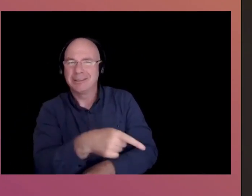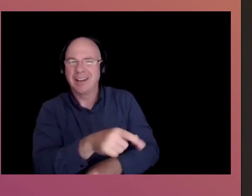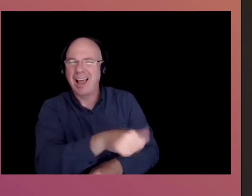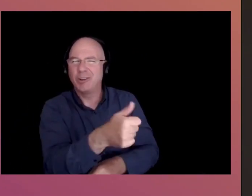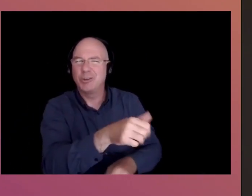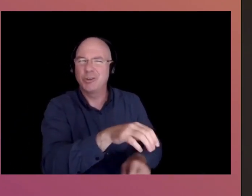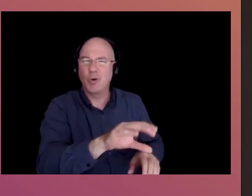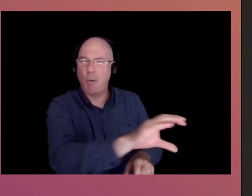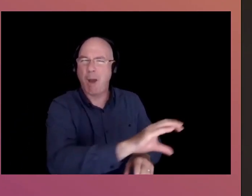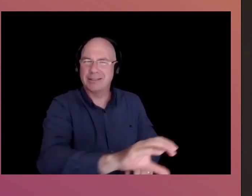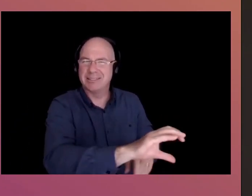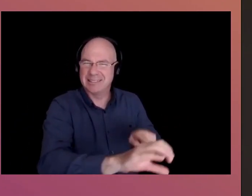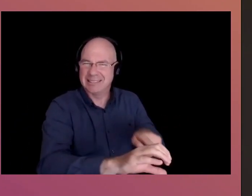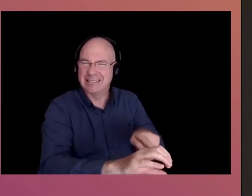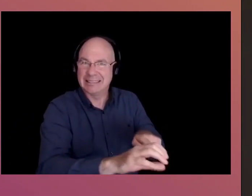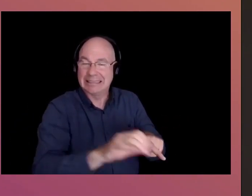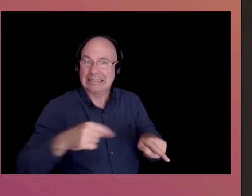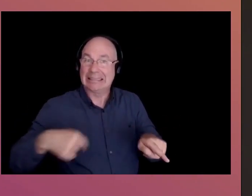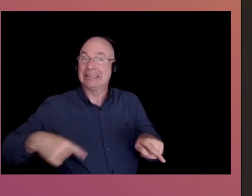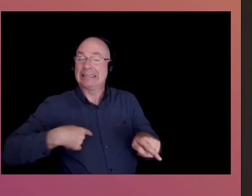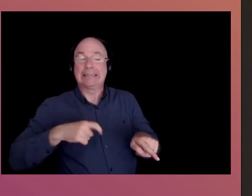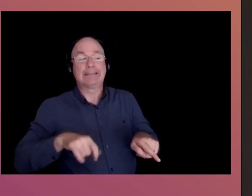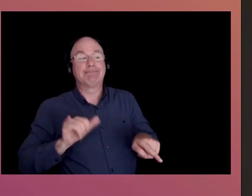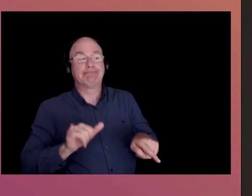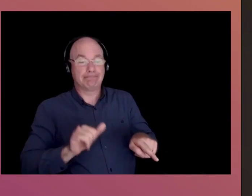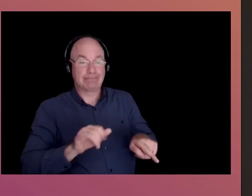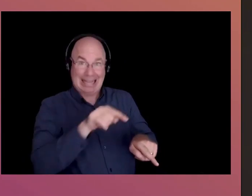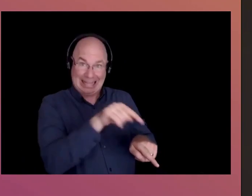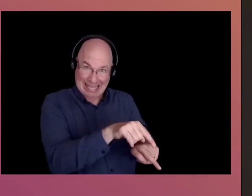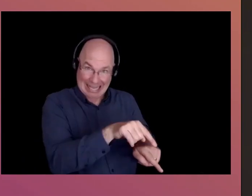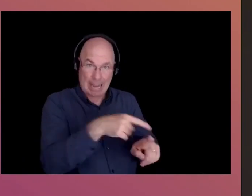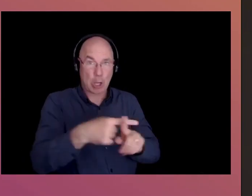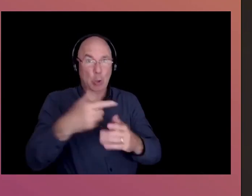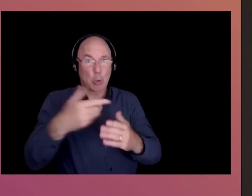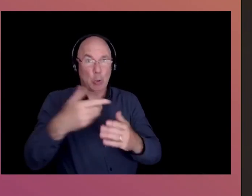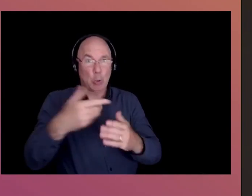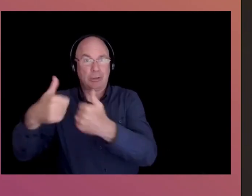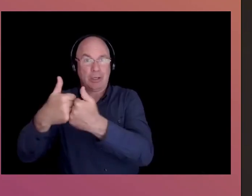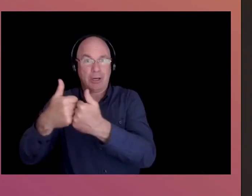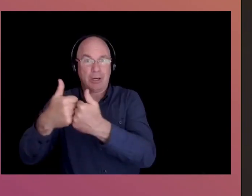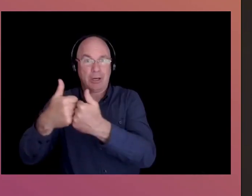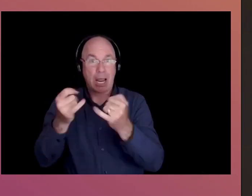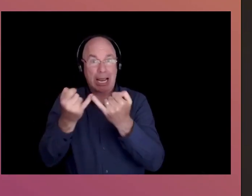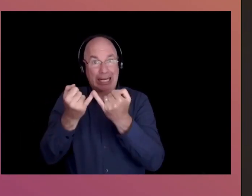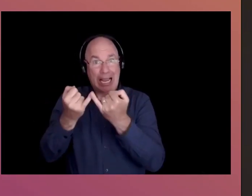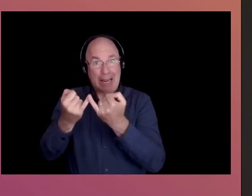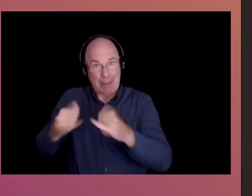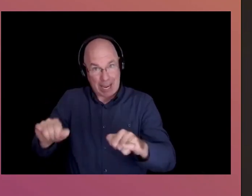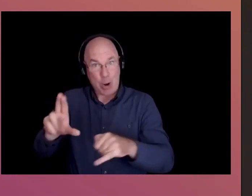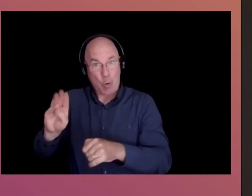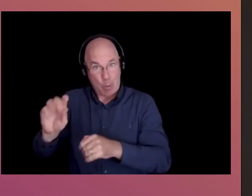we had to tackle with various new challenges in terms of autonomous robot to lead